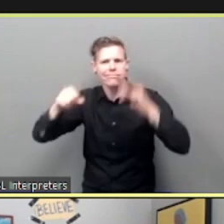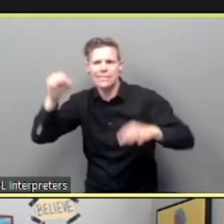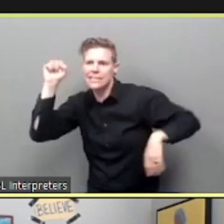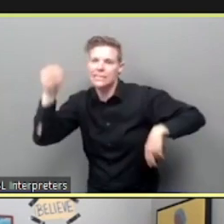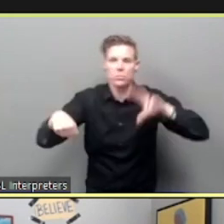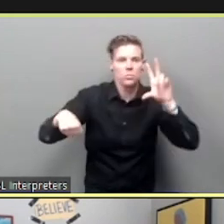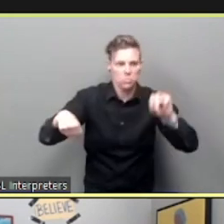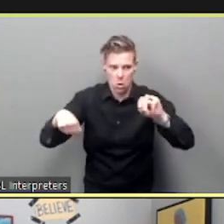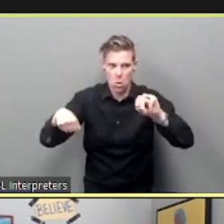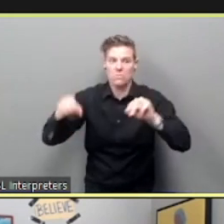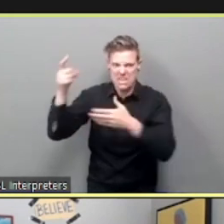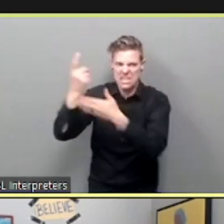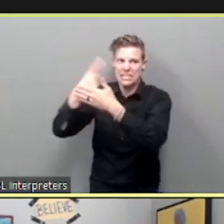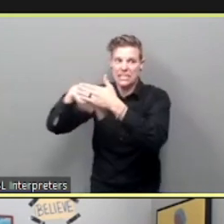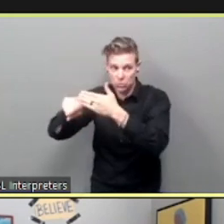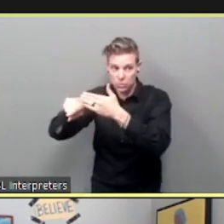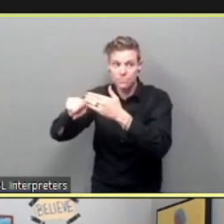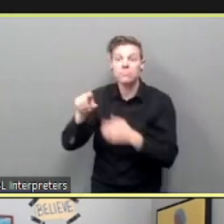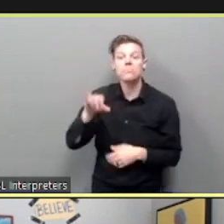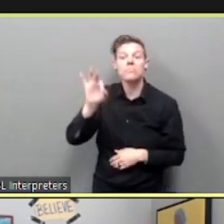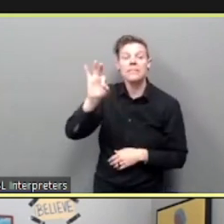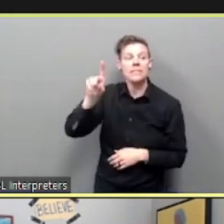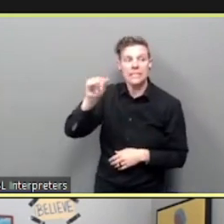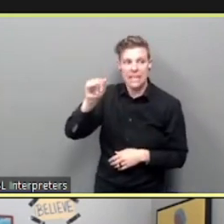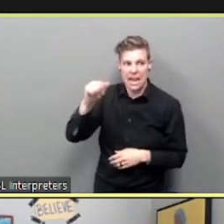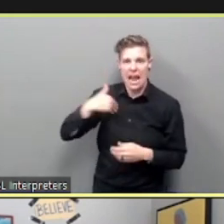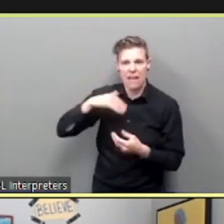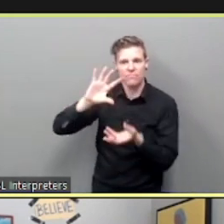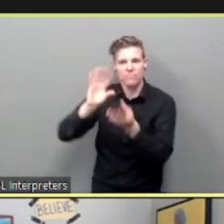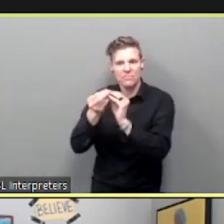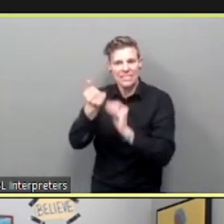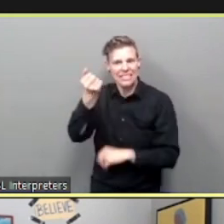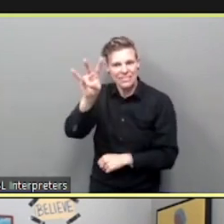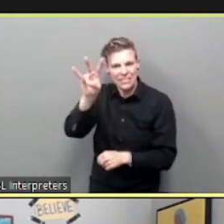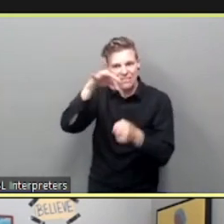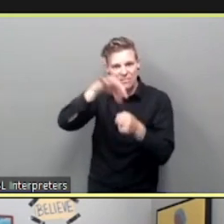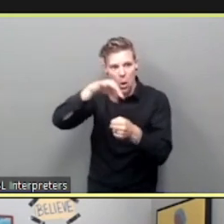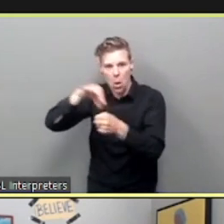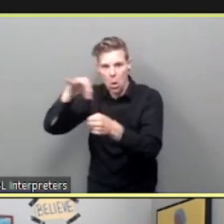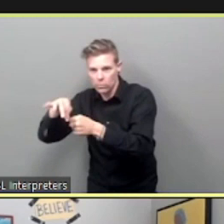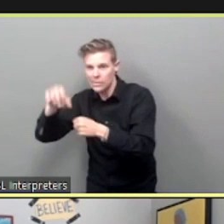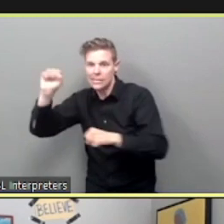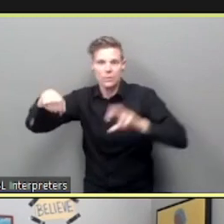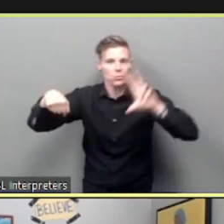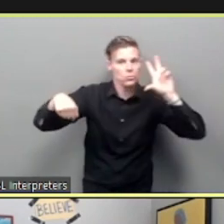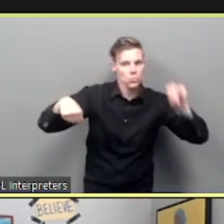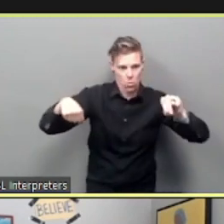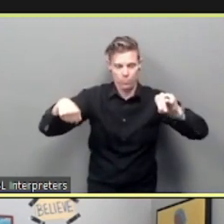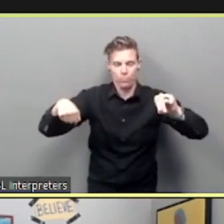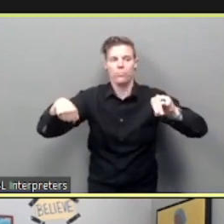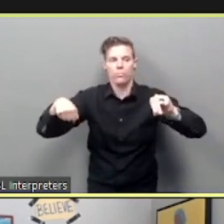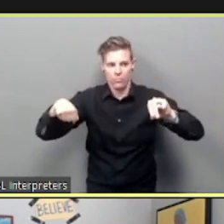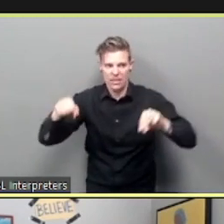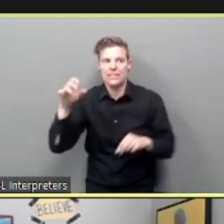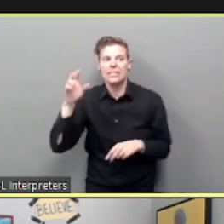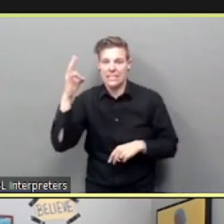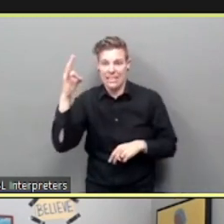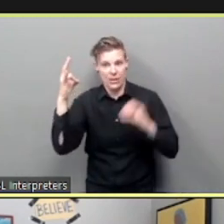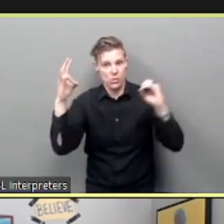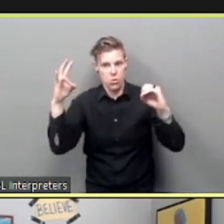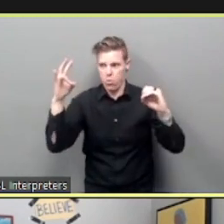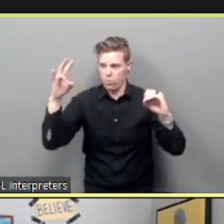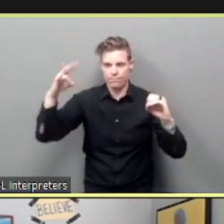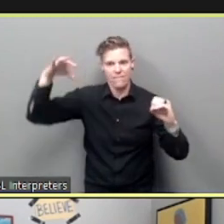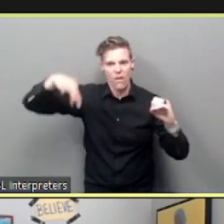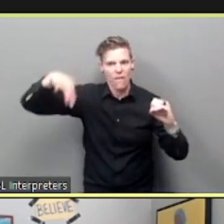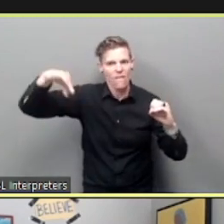recommend the shot, which is really great. It's 2 doses, 3 weeks apart. And here's the CDC pediatrician who said, to me, the